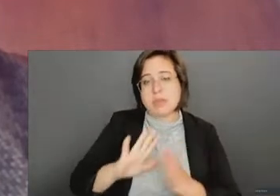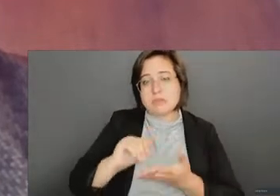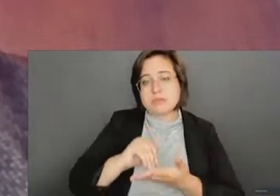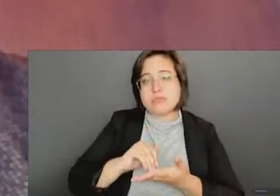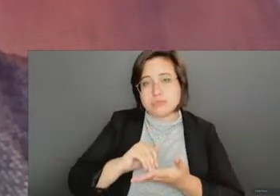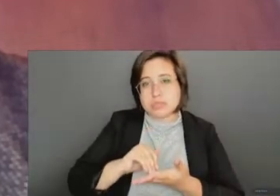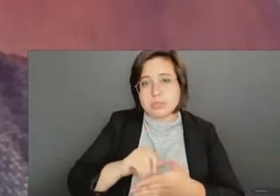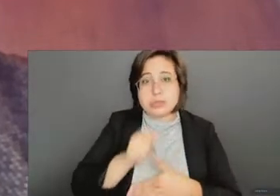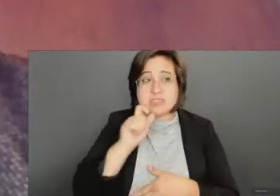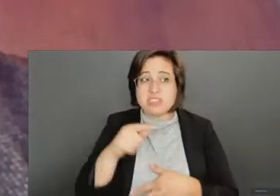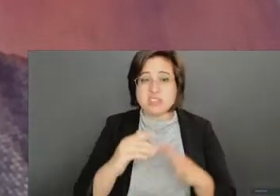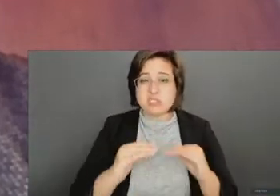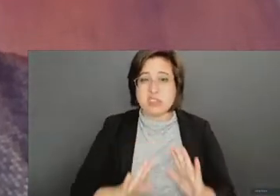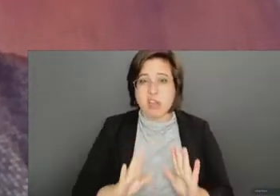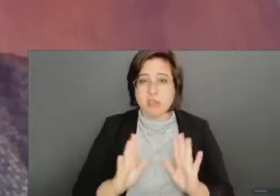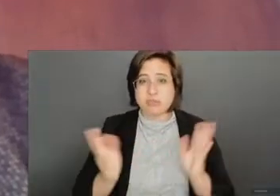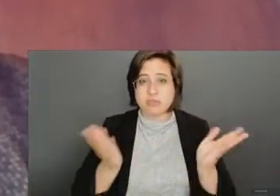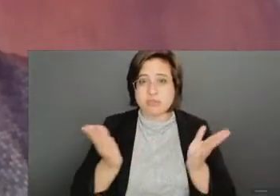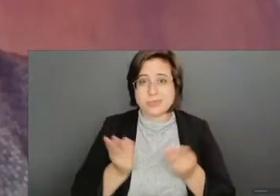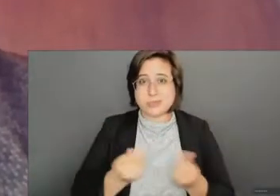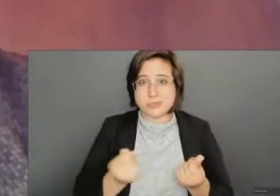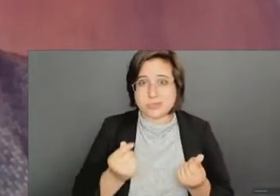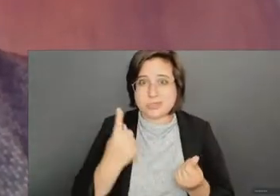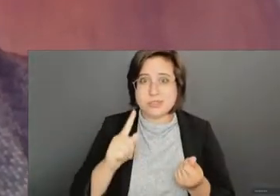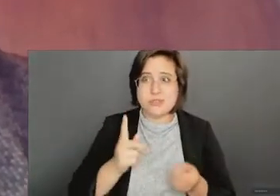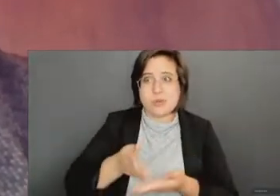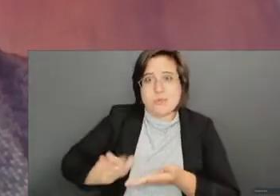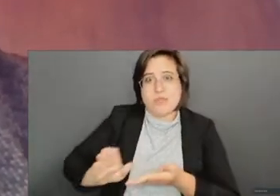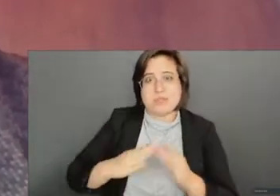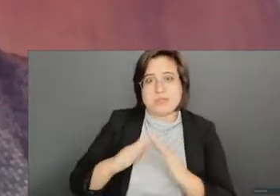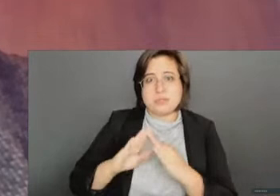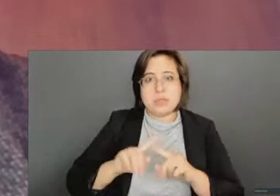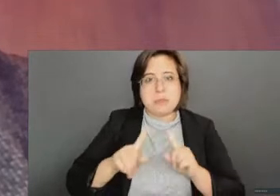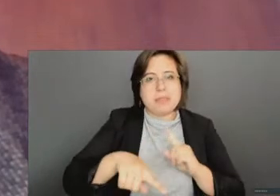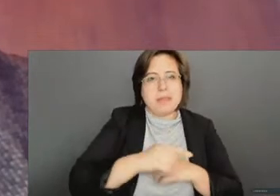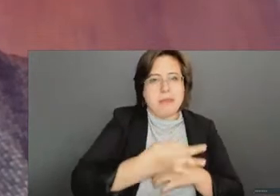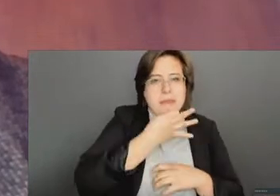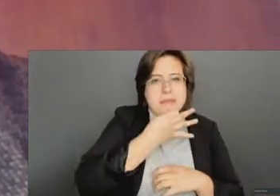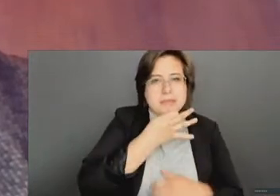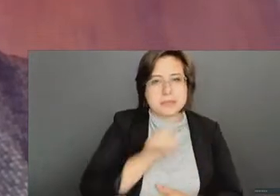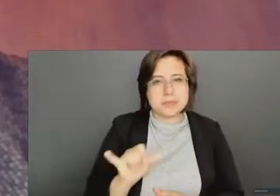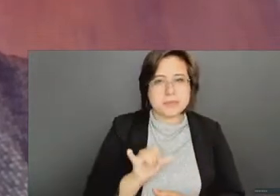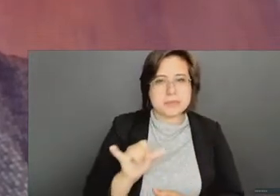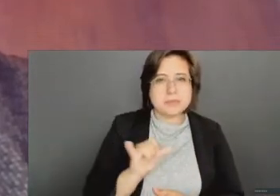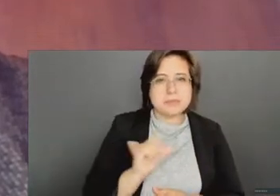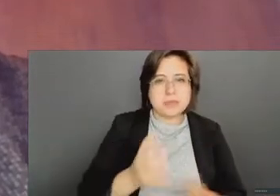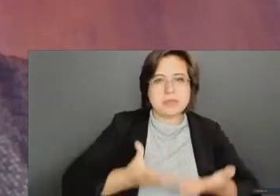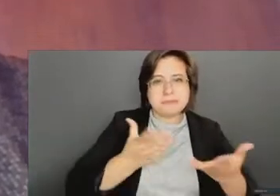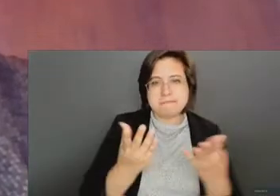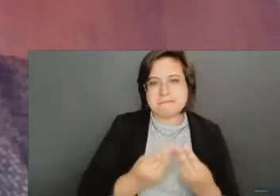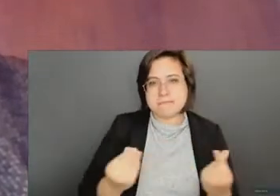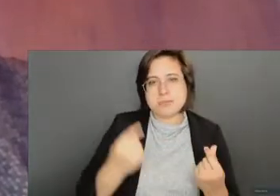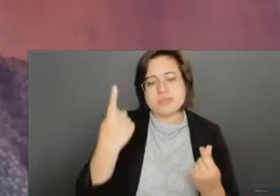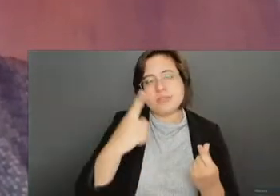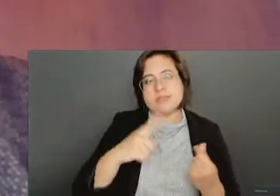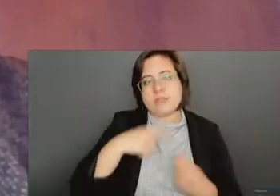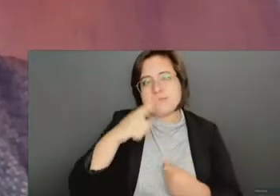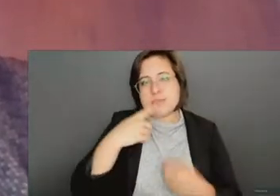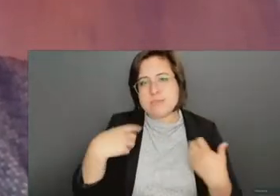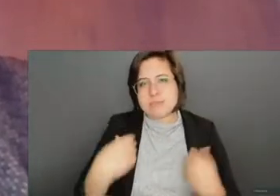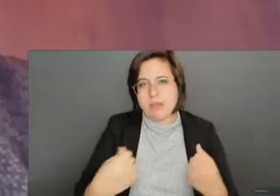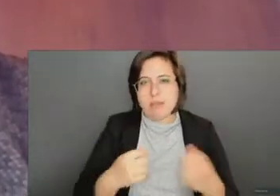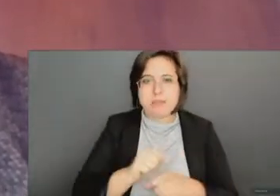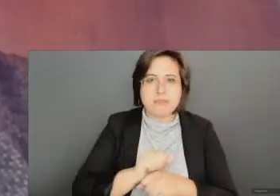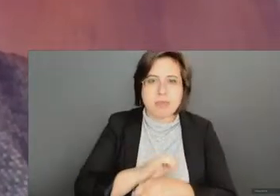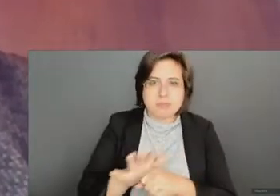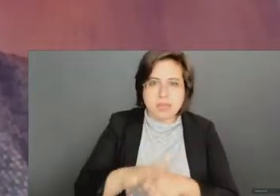services solution for our marginalized communities, but experts as well in delivering solutions for public health pandemic